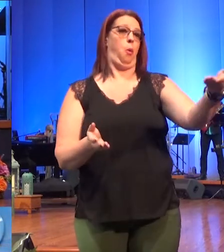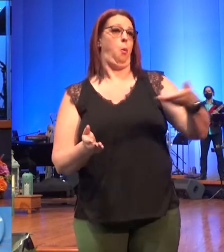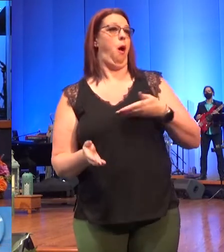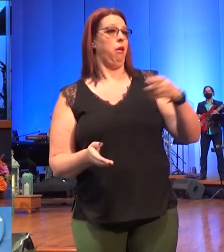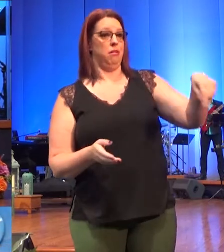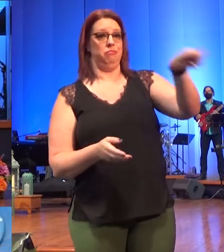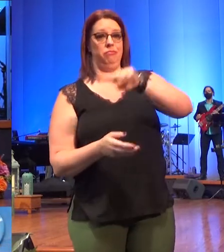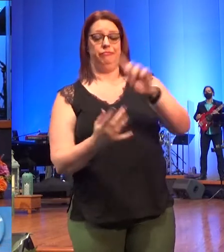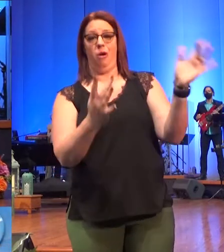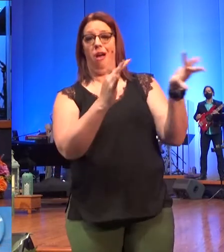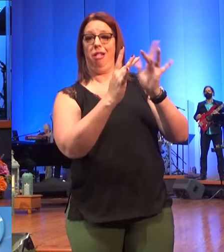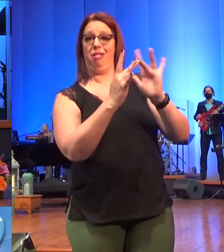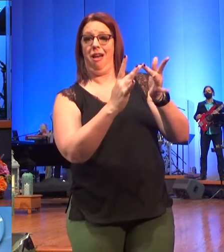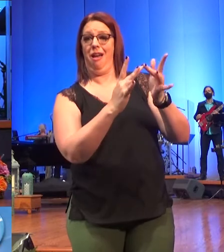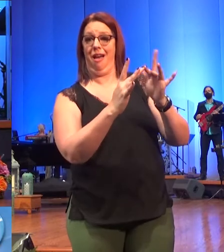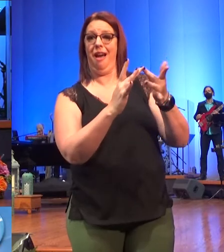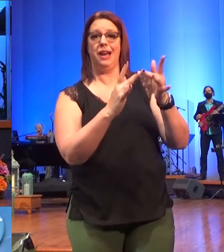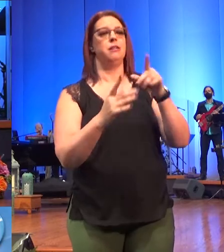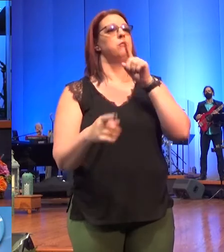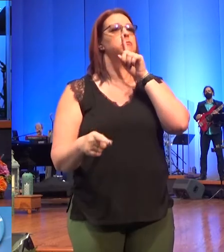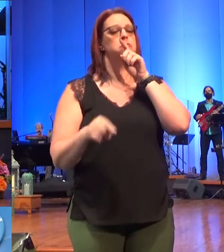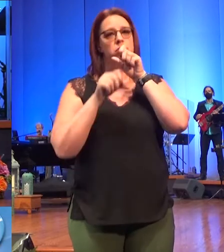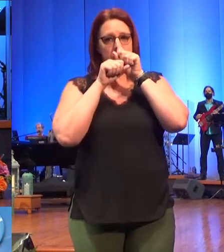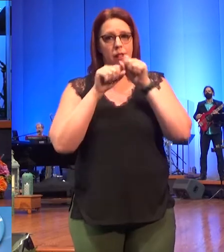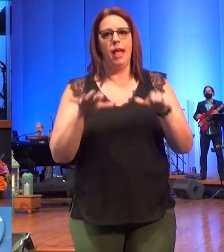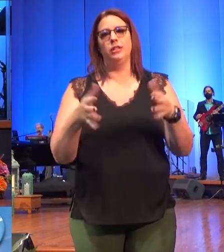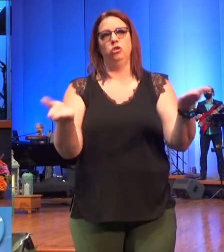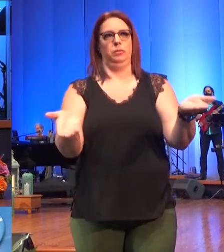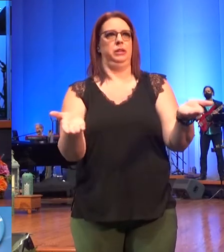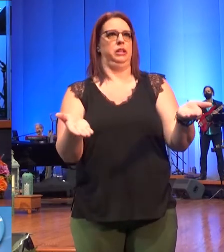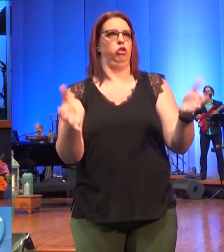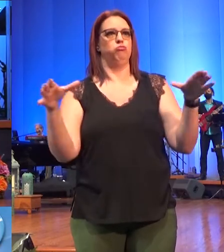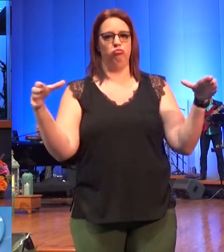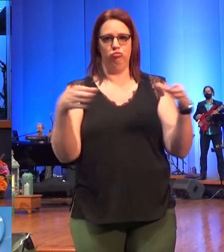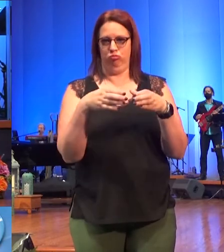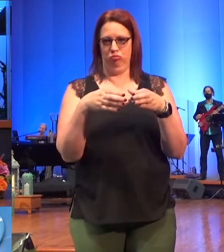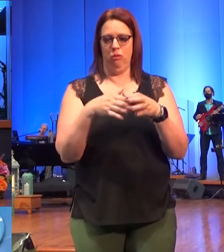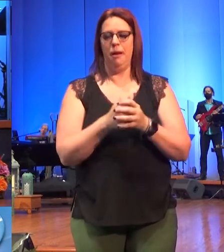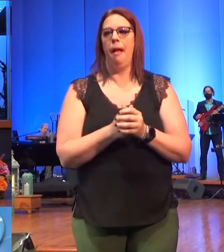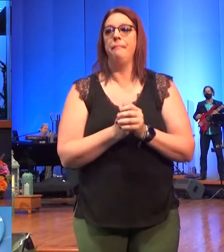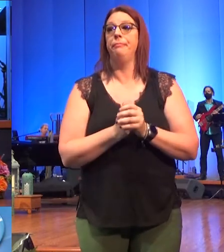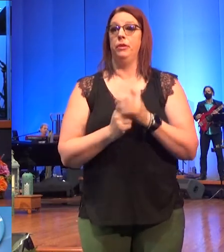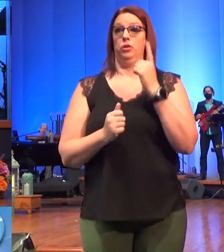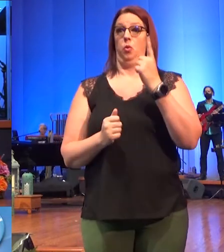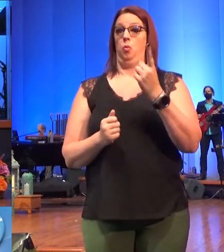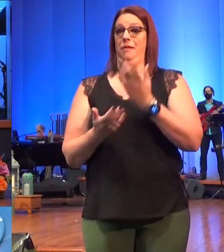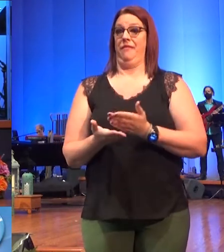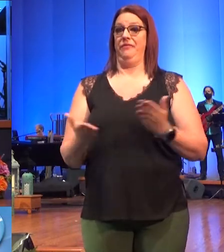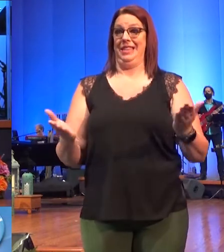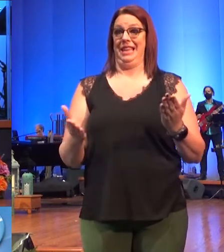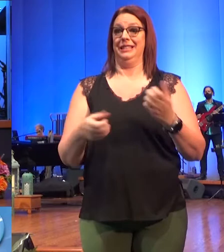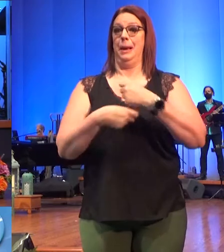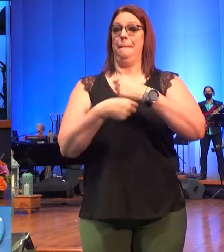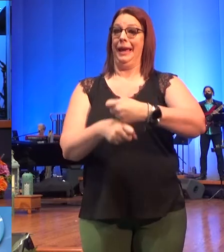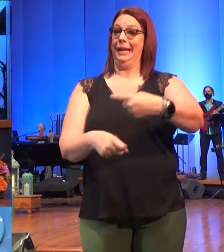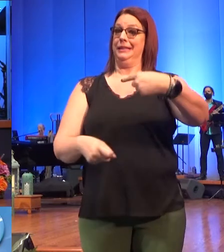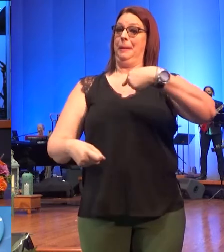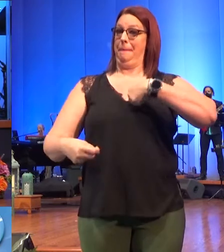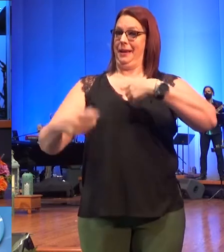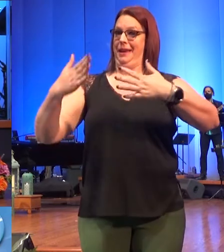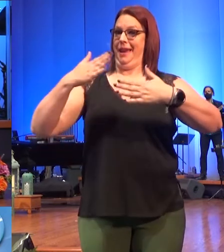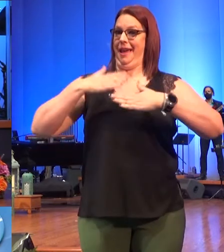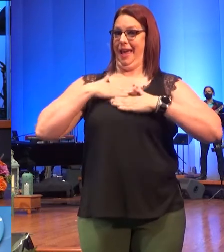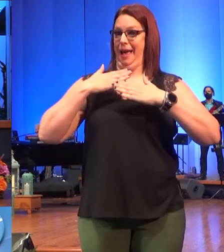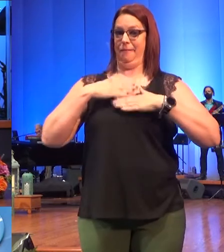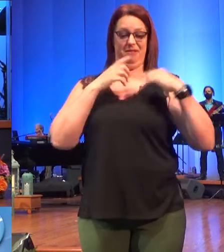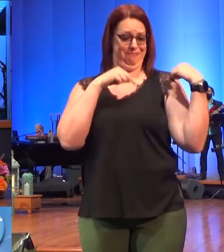watching online. We are so blessed to be together. One of the things that has always made me happy in my life since